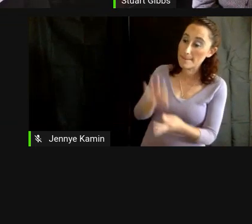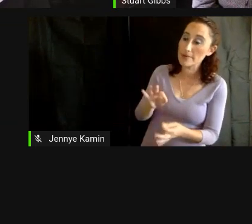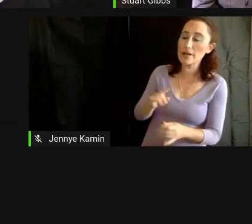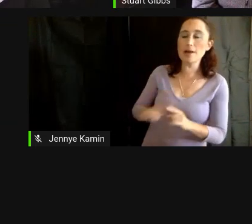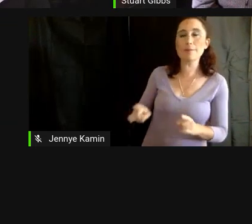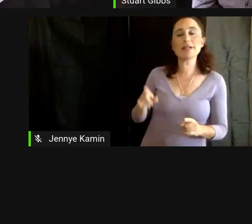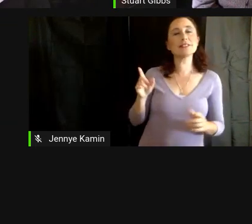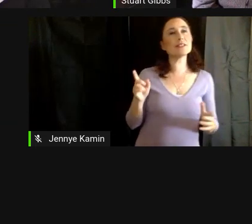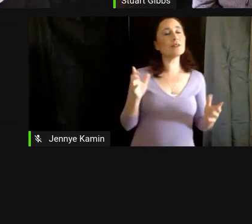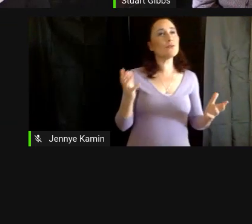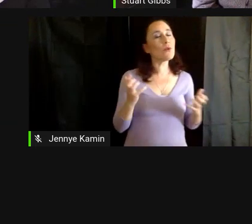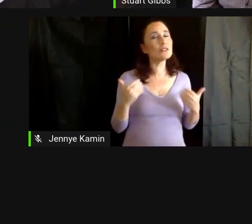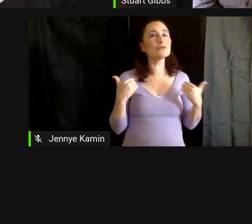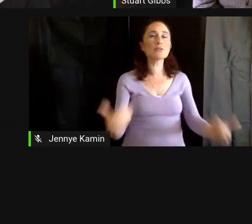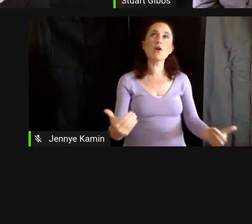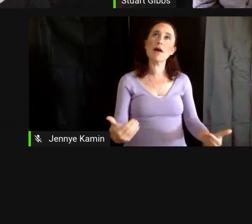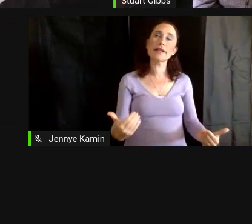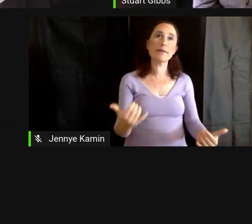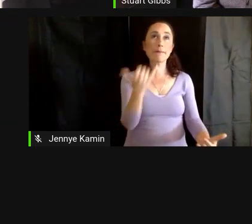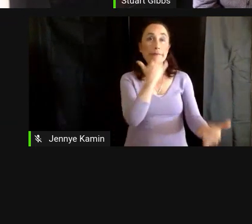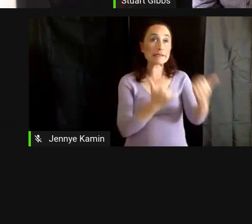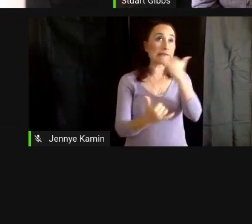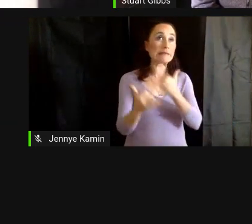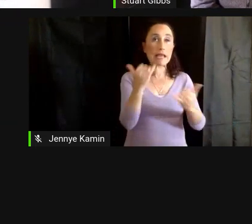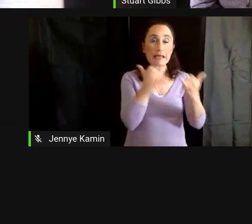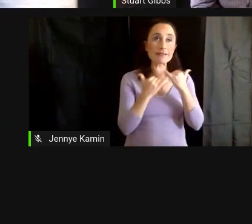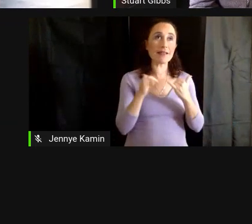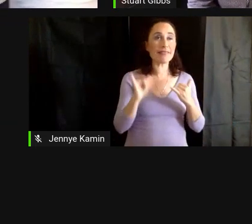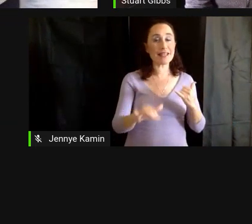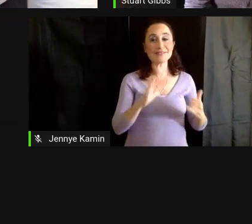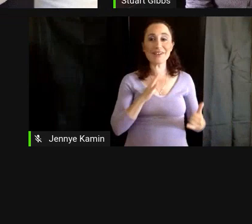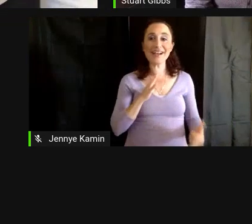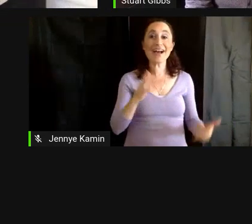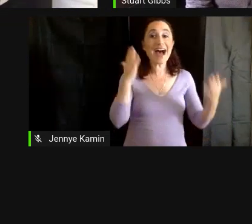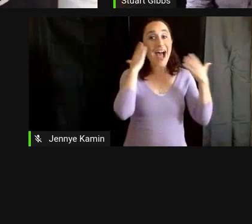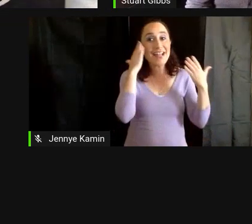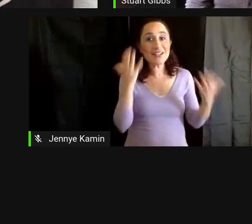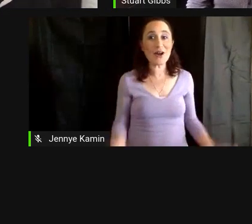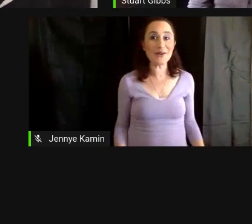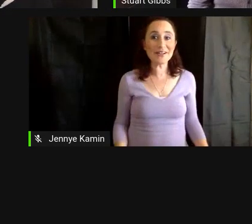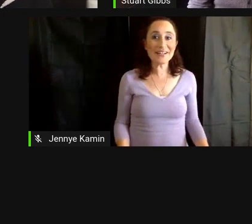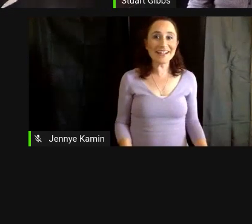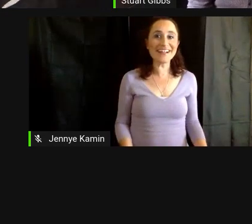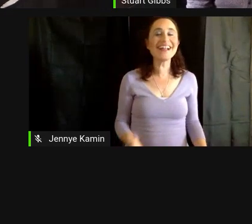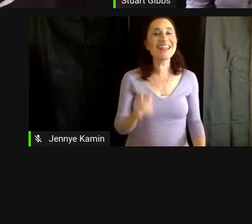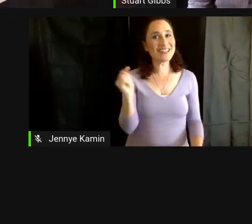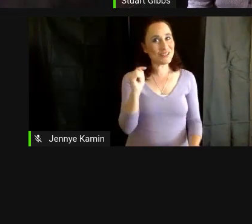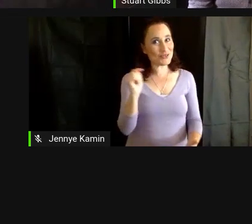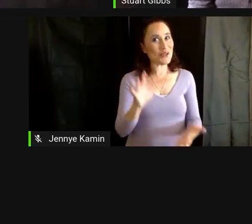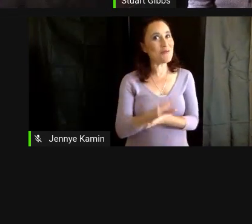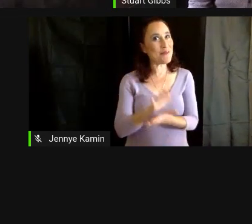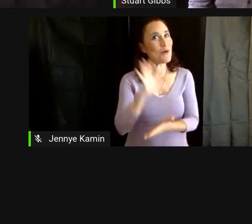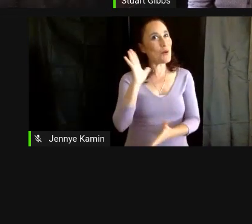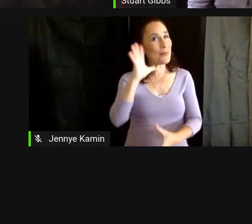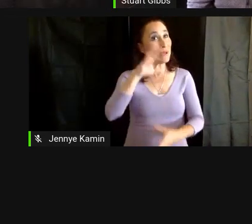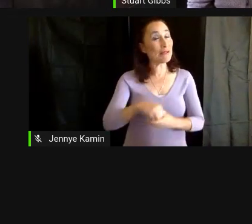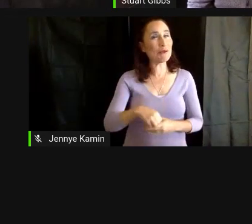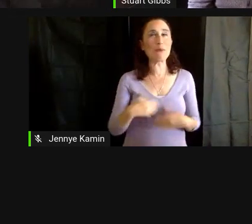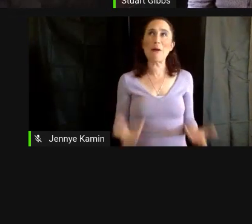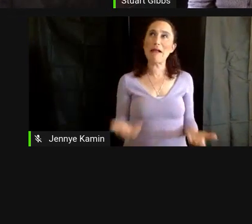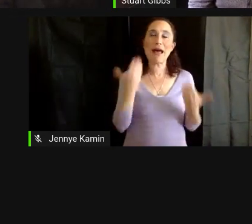let loose and make mistakes and have it be okay. I know, I'm coming to the toilet paper. I don't know what to do with